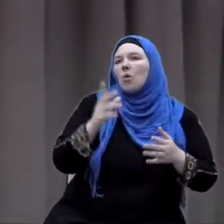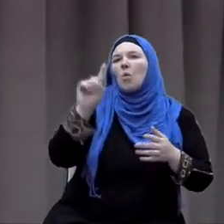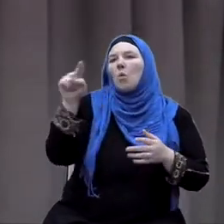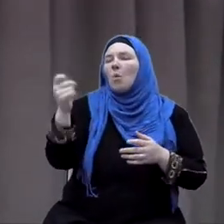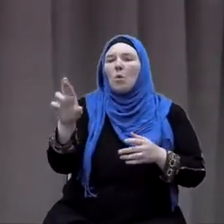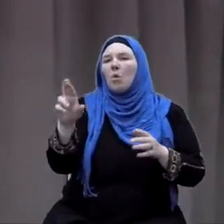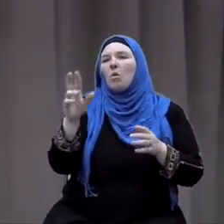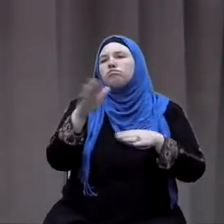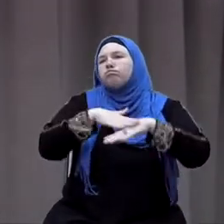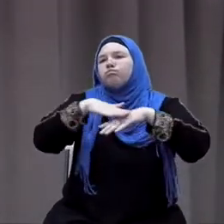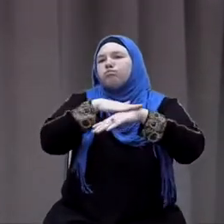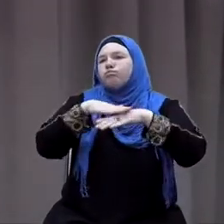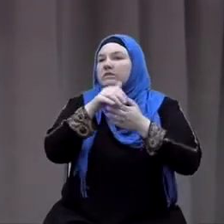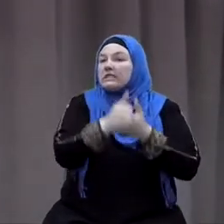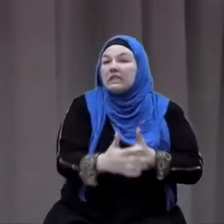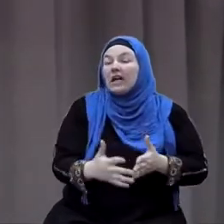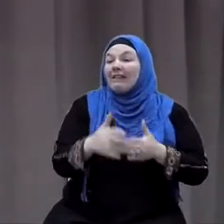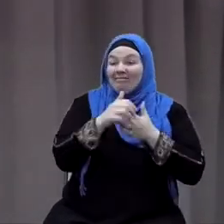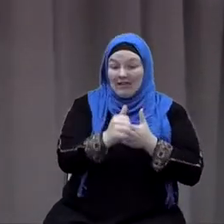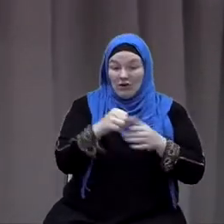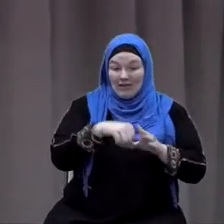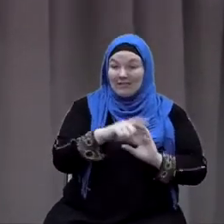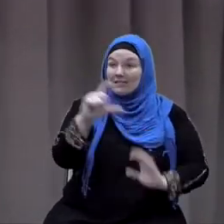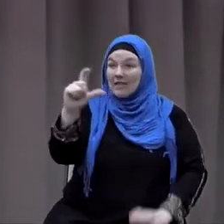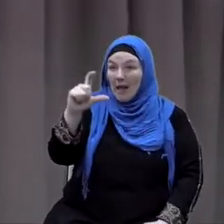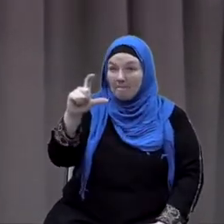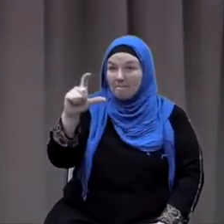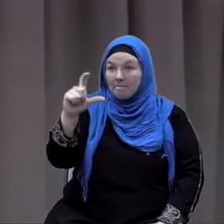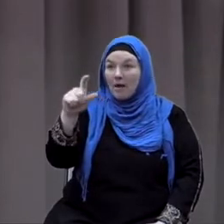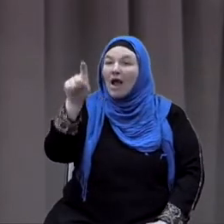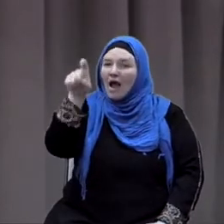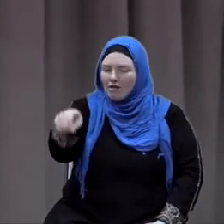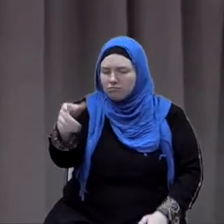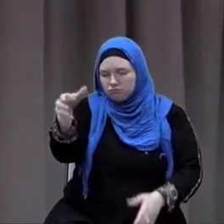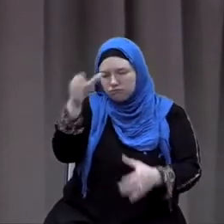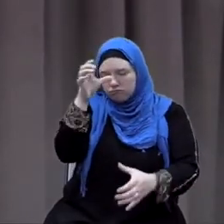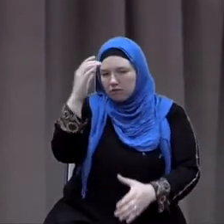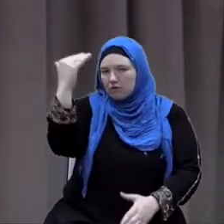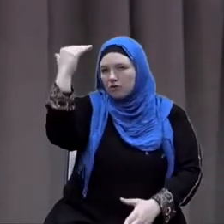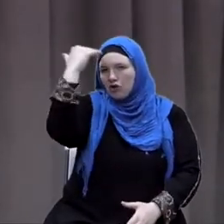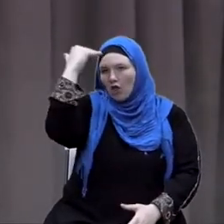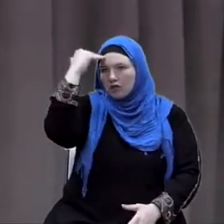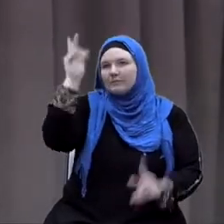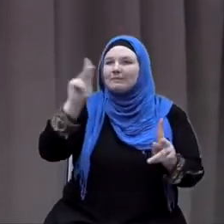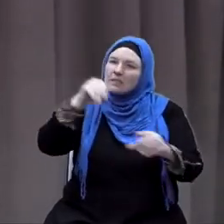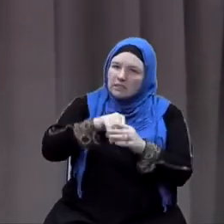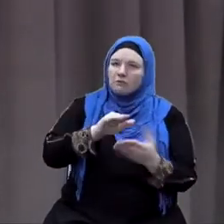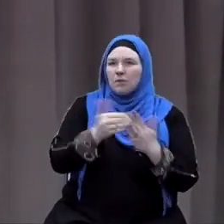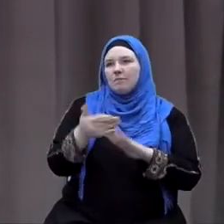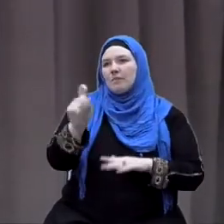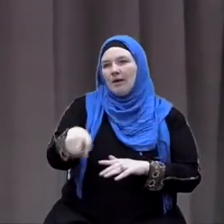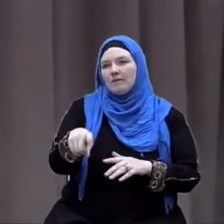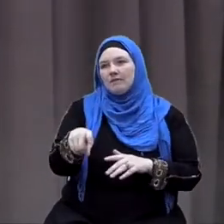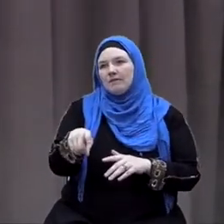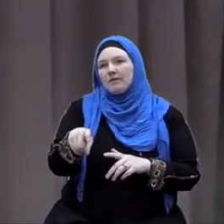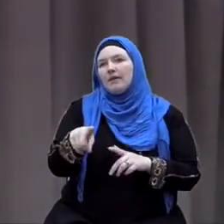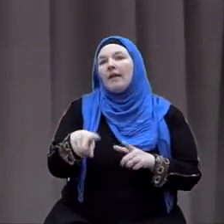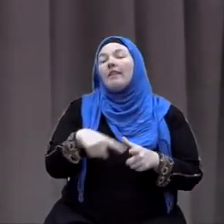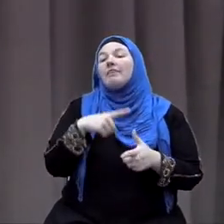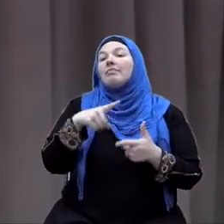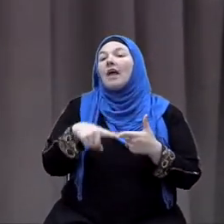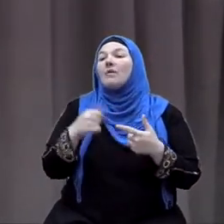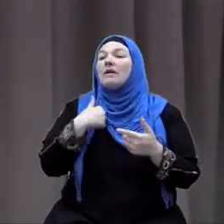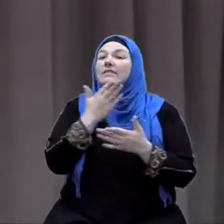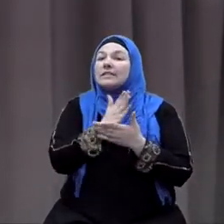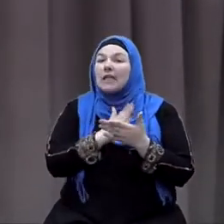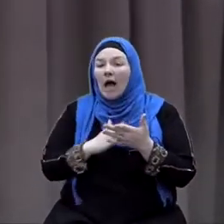in Islam are primarily knowledgeable people in the community. Then there are